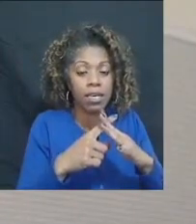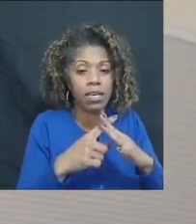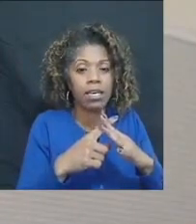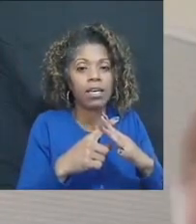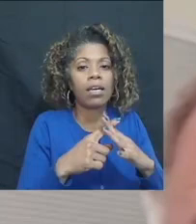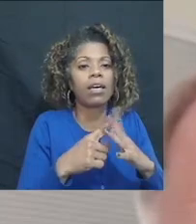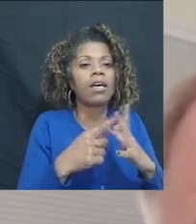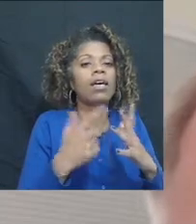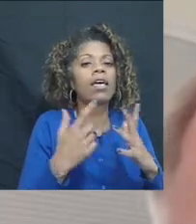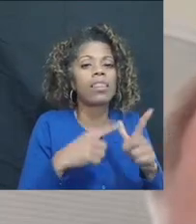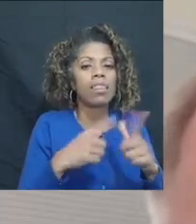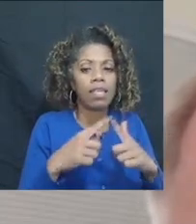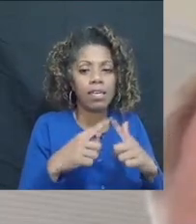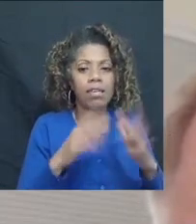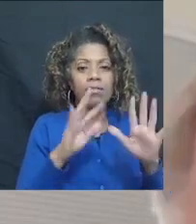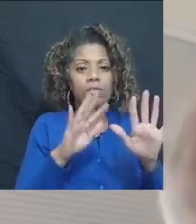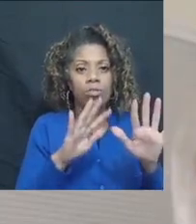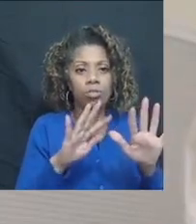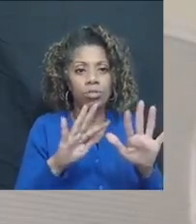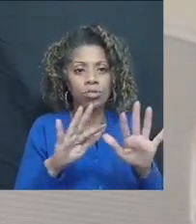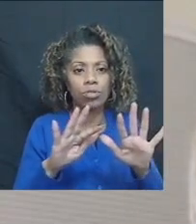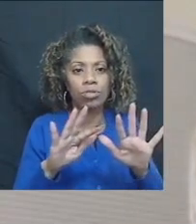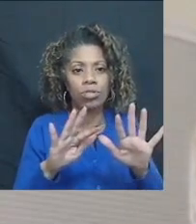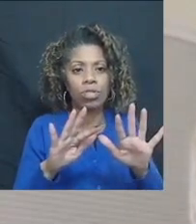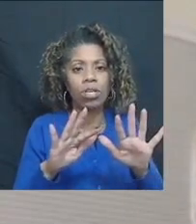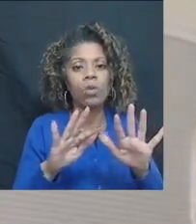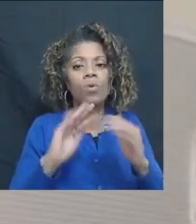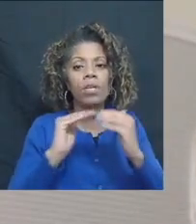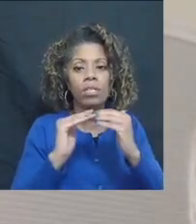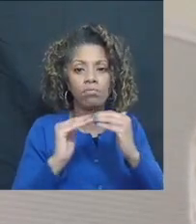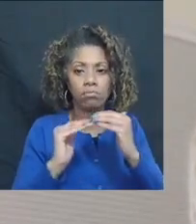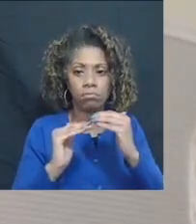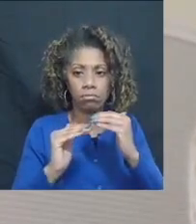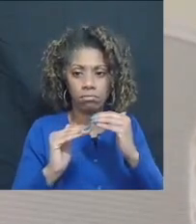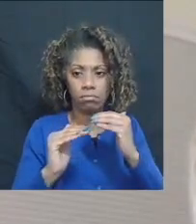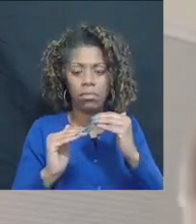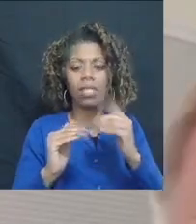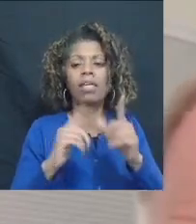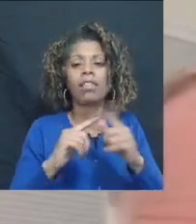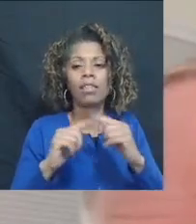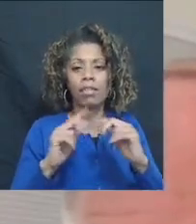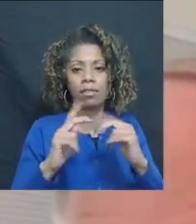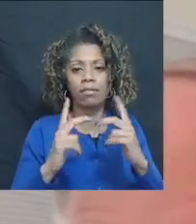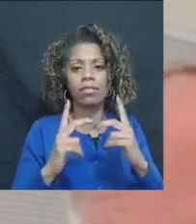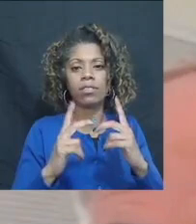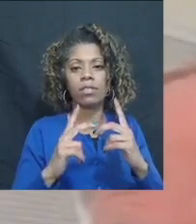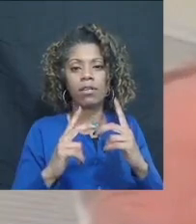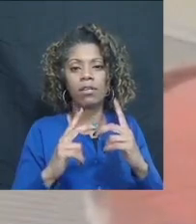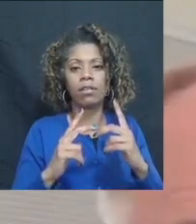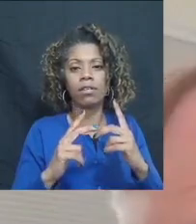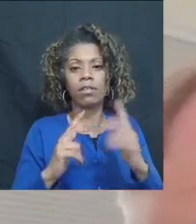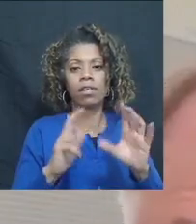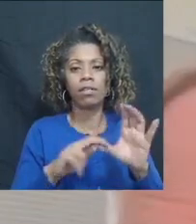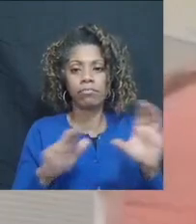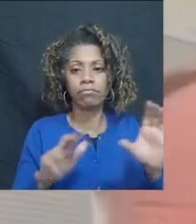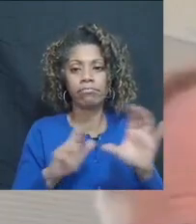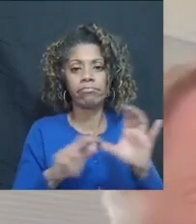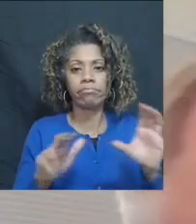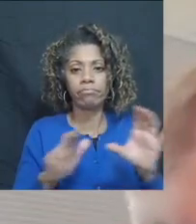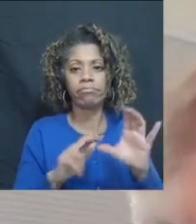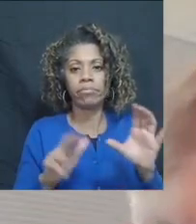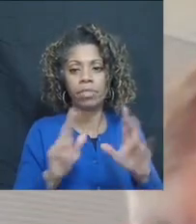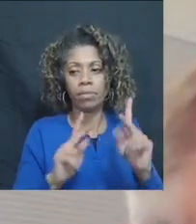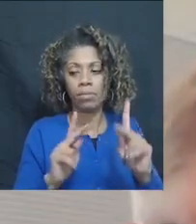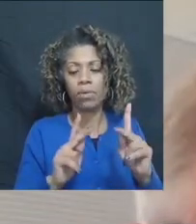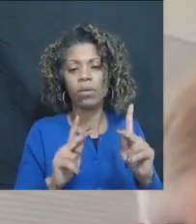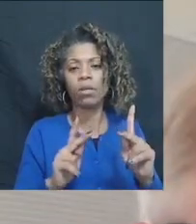crisis, where we hired surge staff for states. And then we started to, actually some of